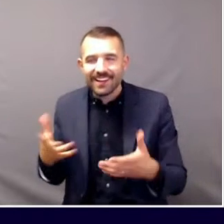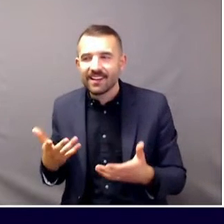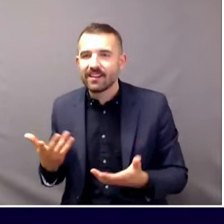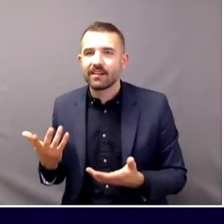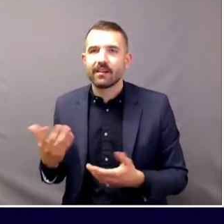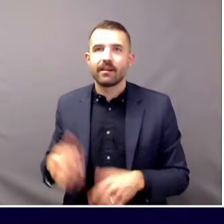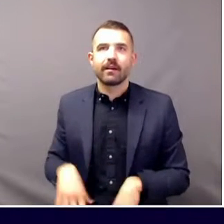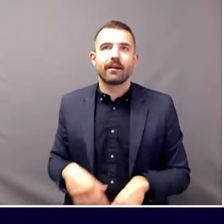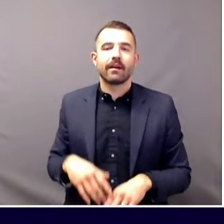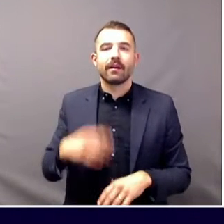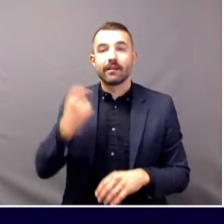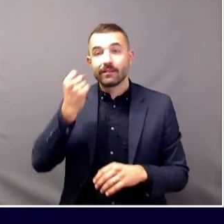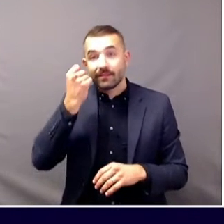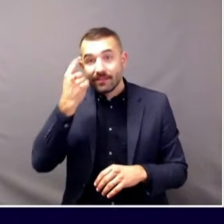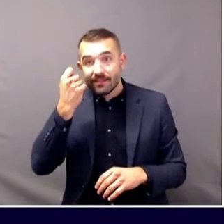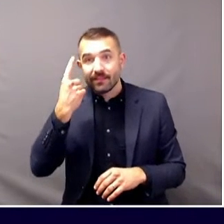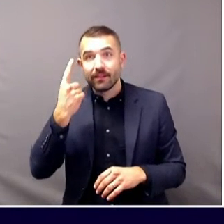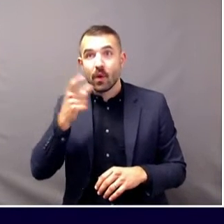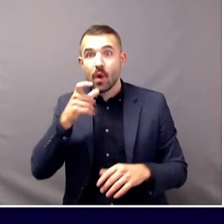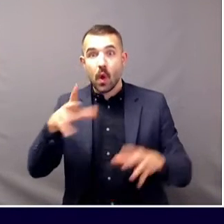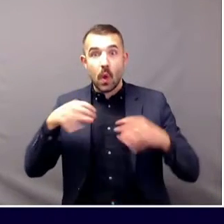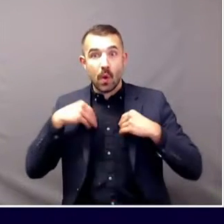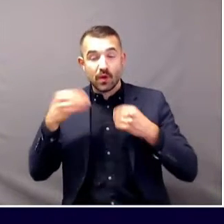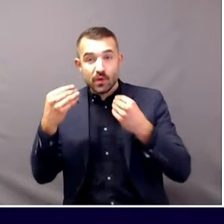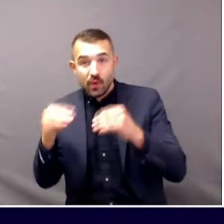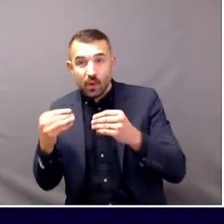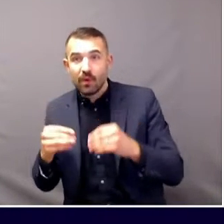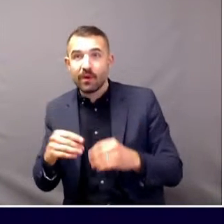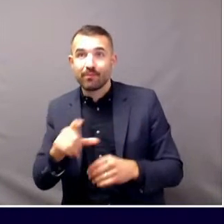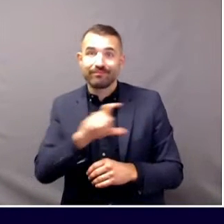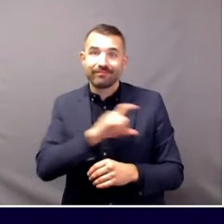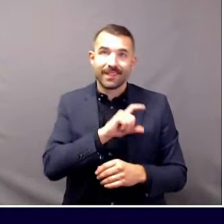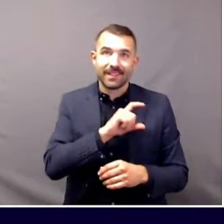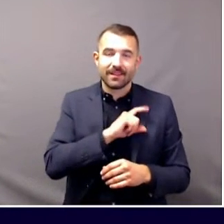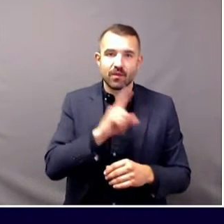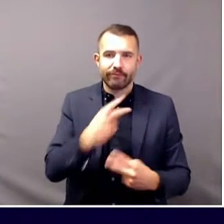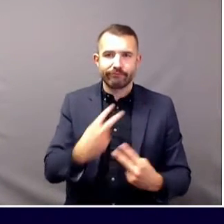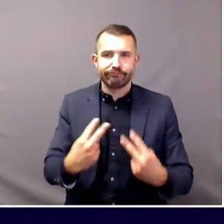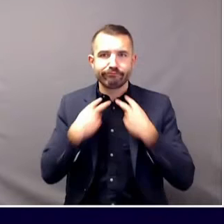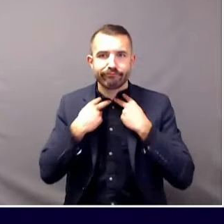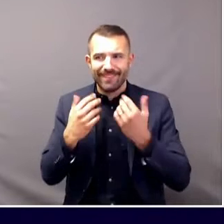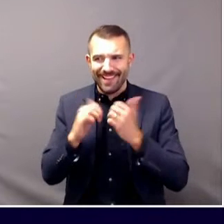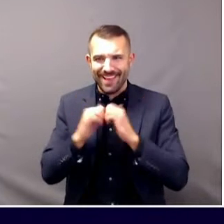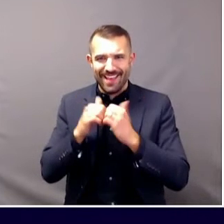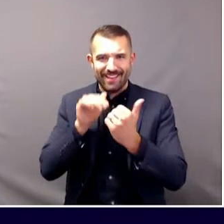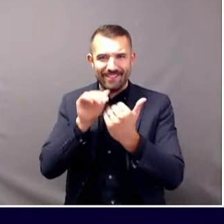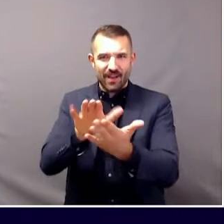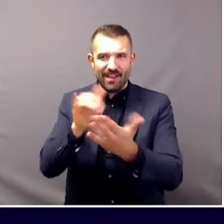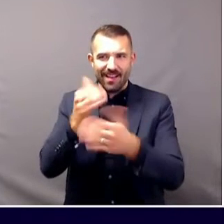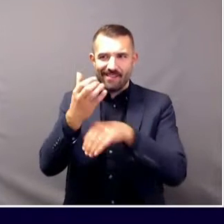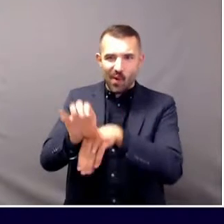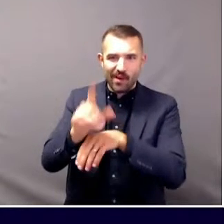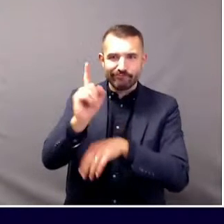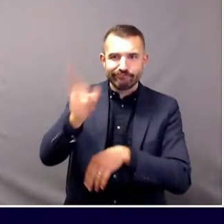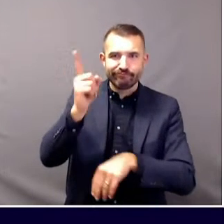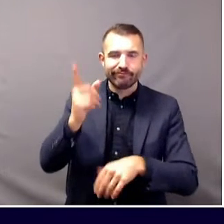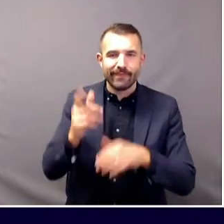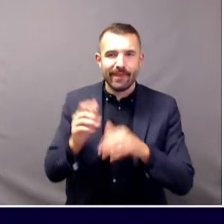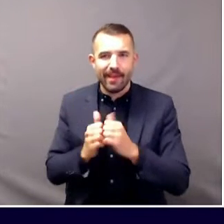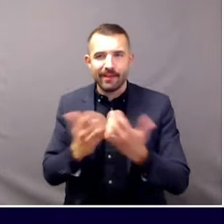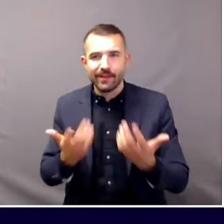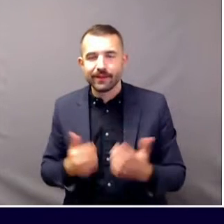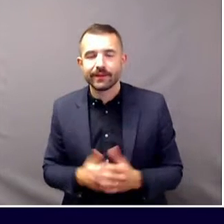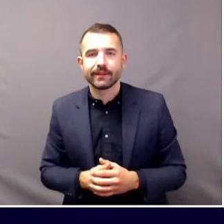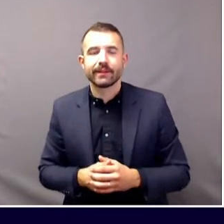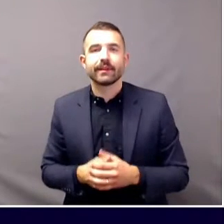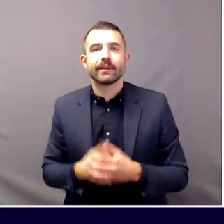to enforce. So I understand police are part of the conversations, but what do those discussions with law enforcement look